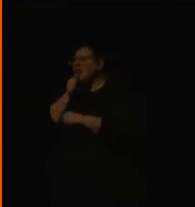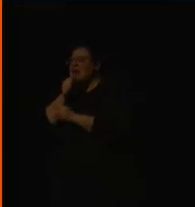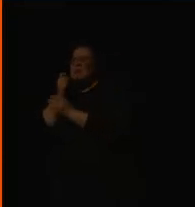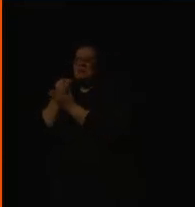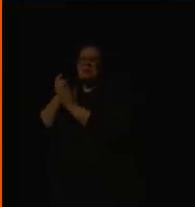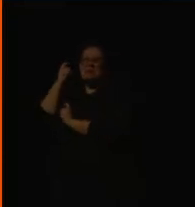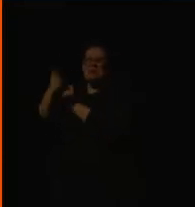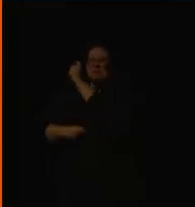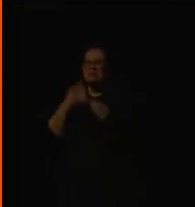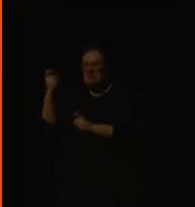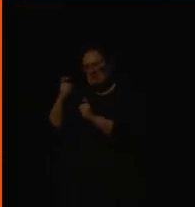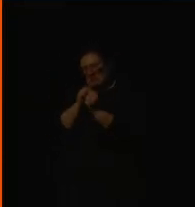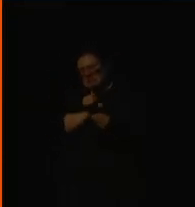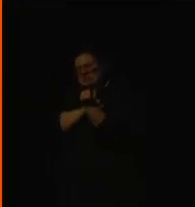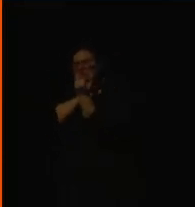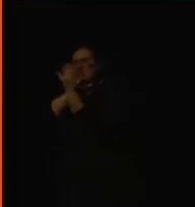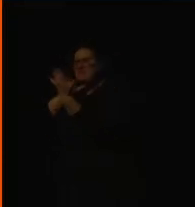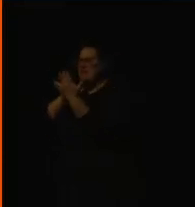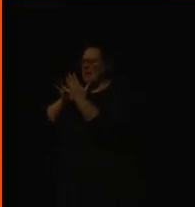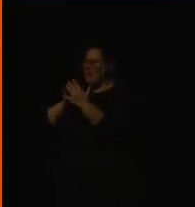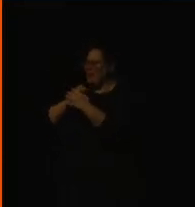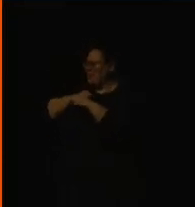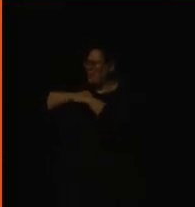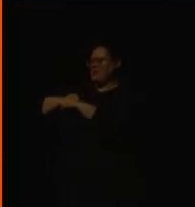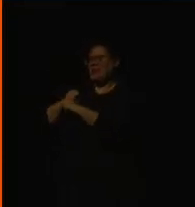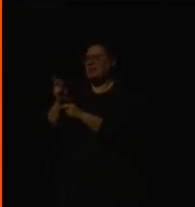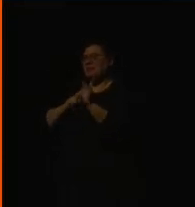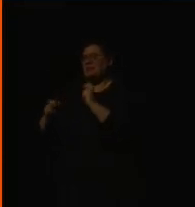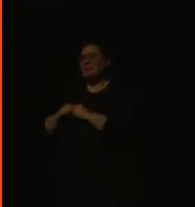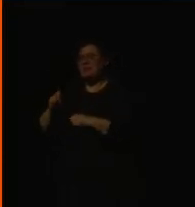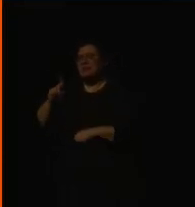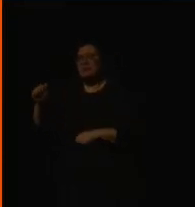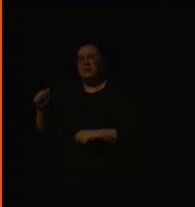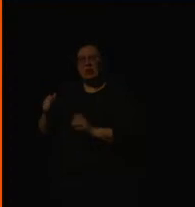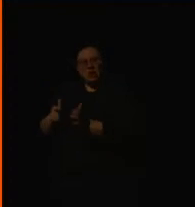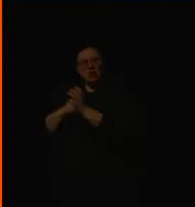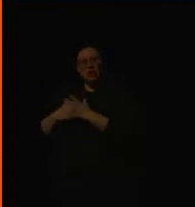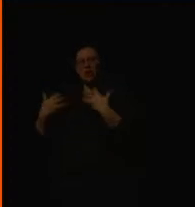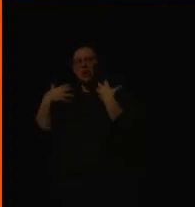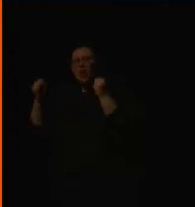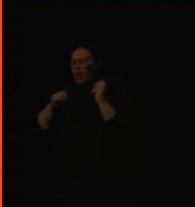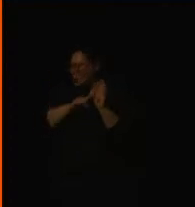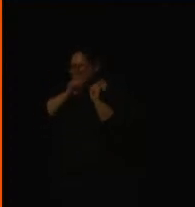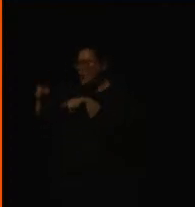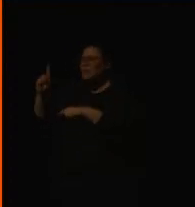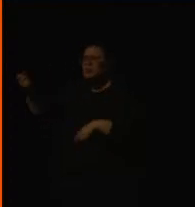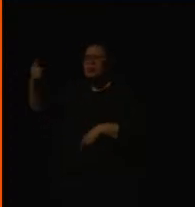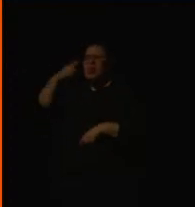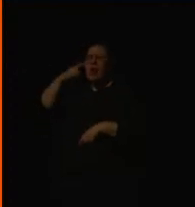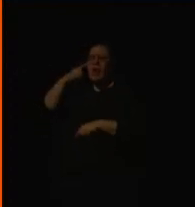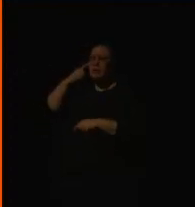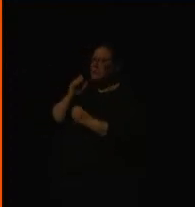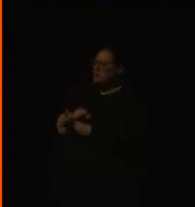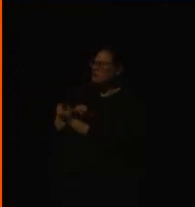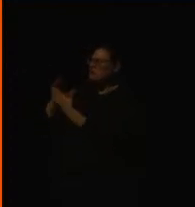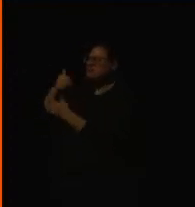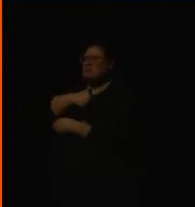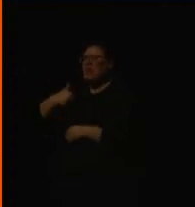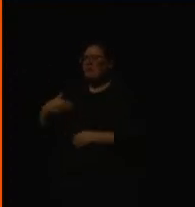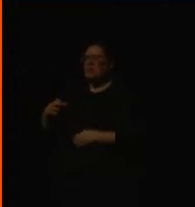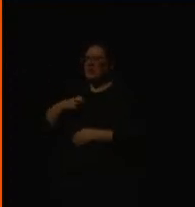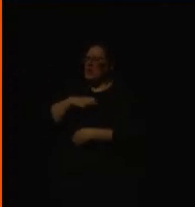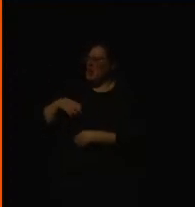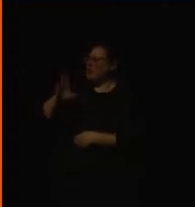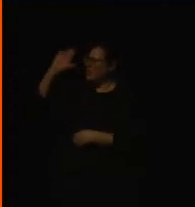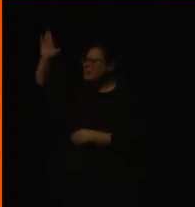and protections for persons with disabilities. It took courage to come to the Capitol Hill, to confront members of Congress, to